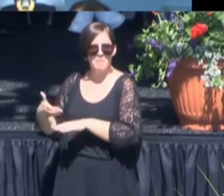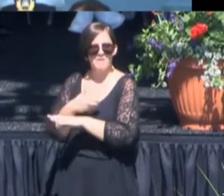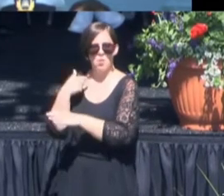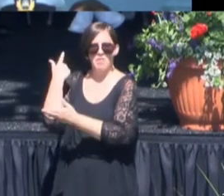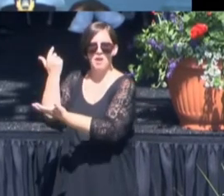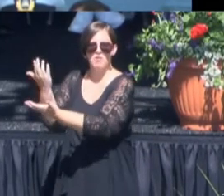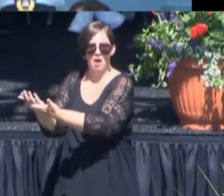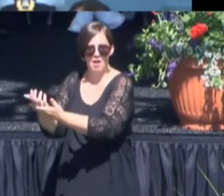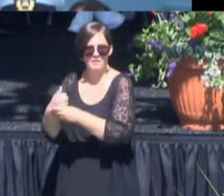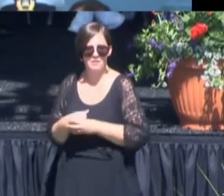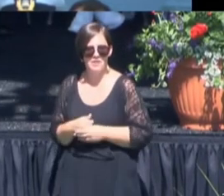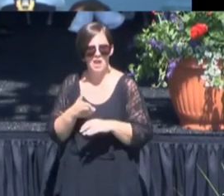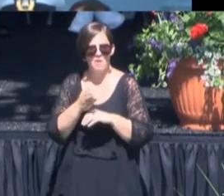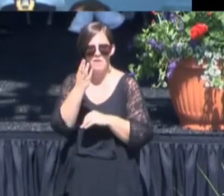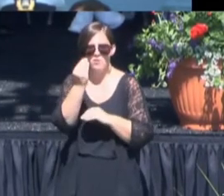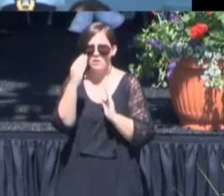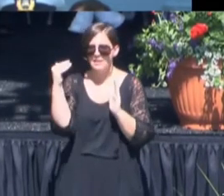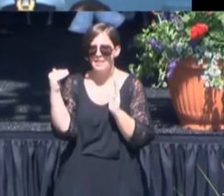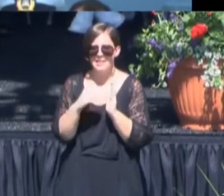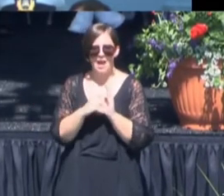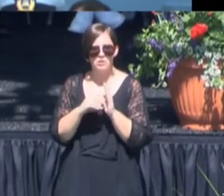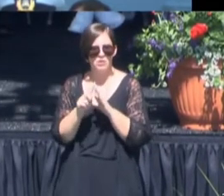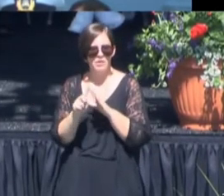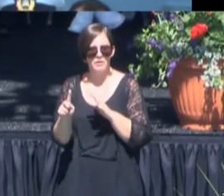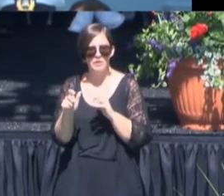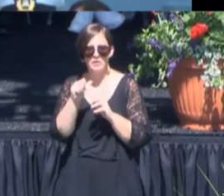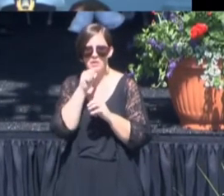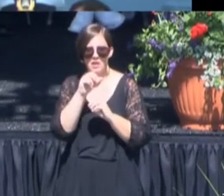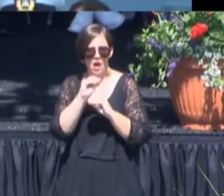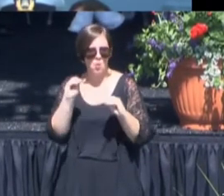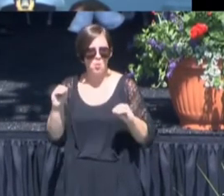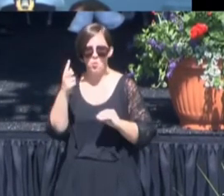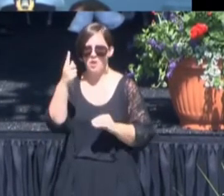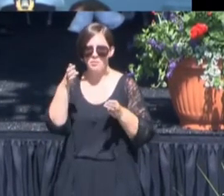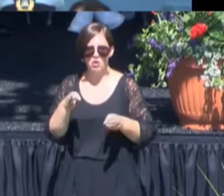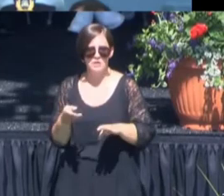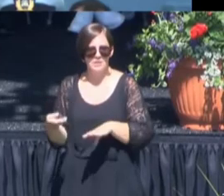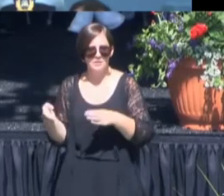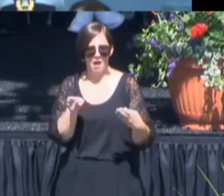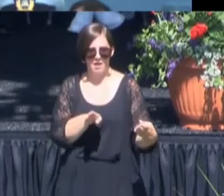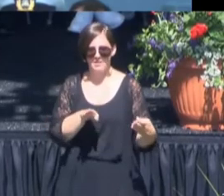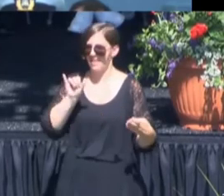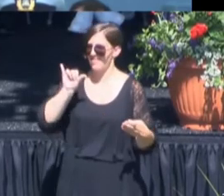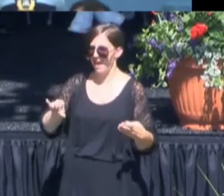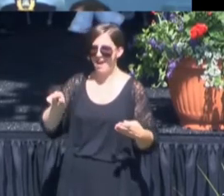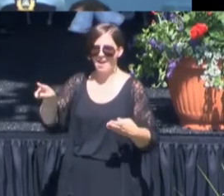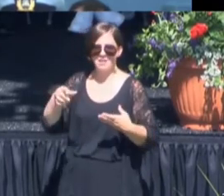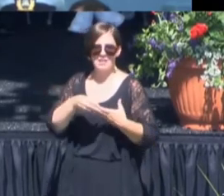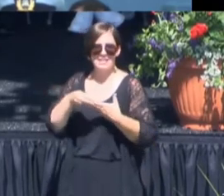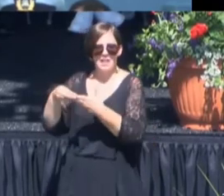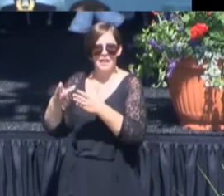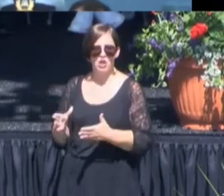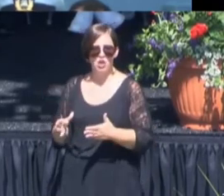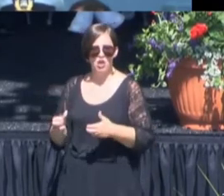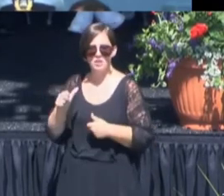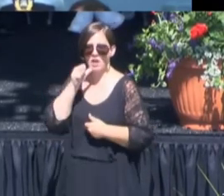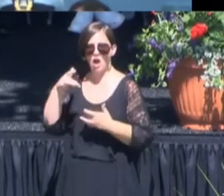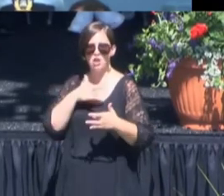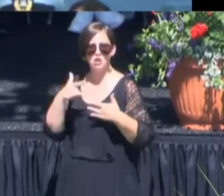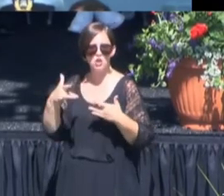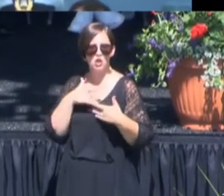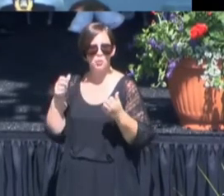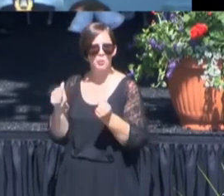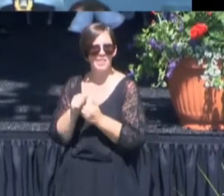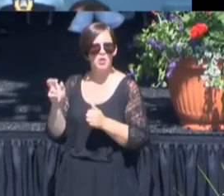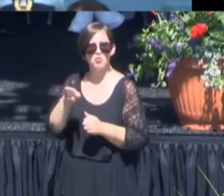over 14,000 refugees, not a single life was lost. Now there was a leader not concerned with putting it all on the line.